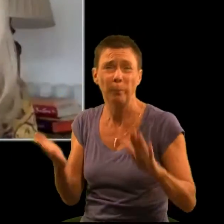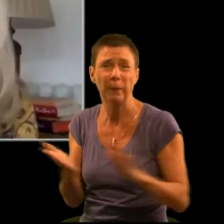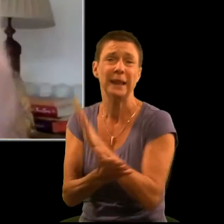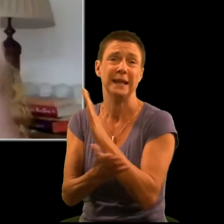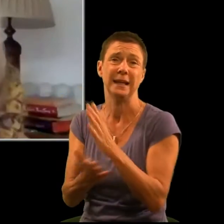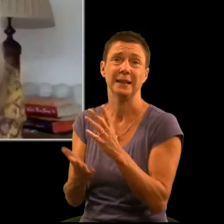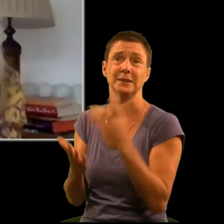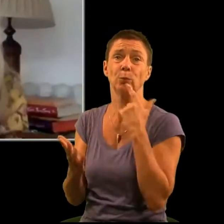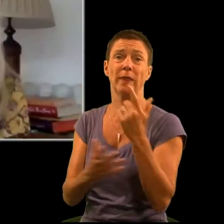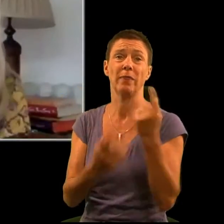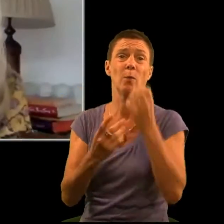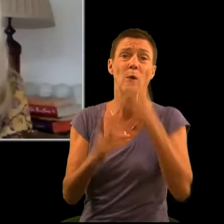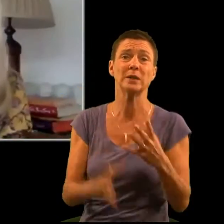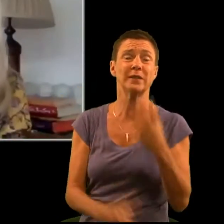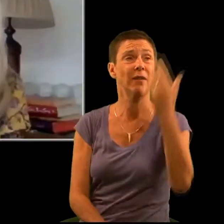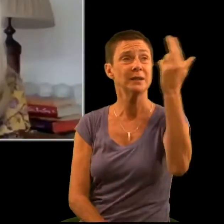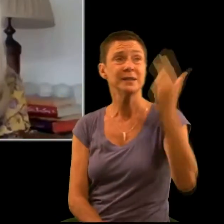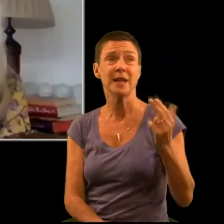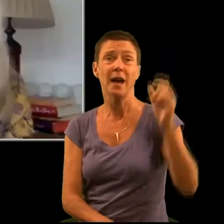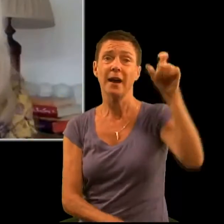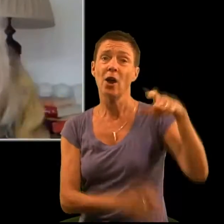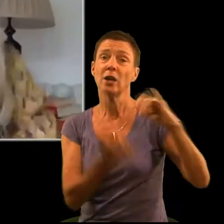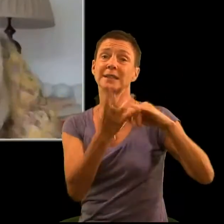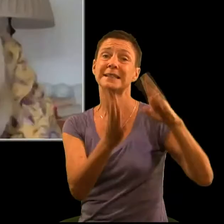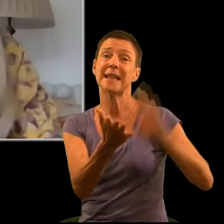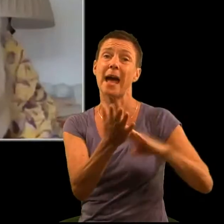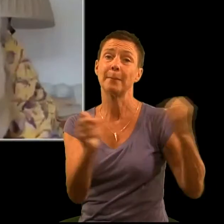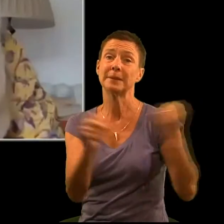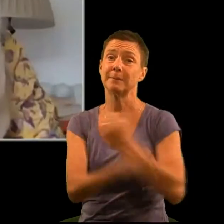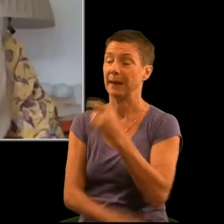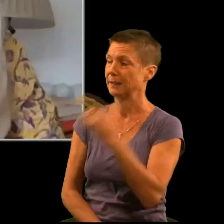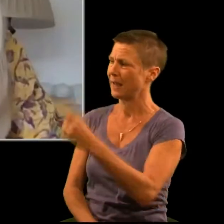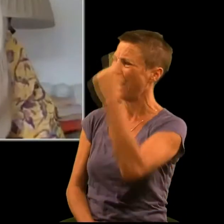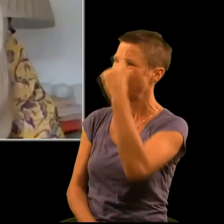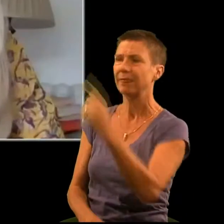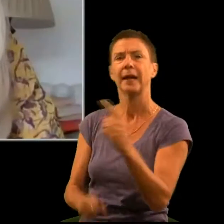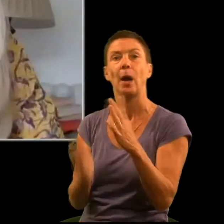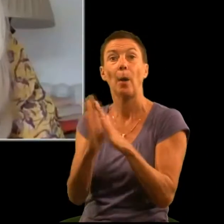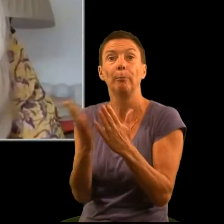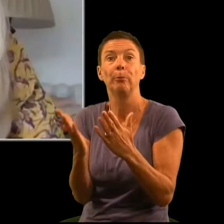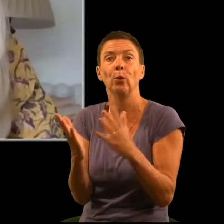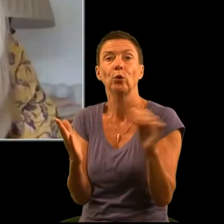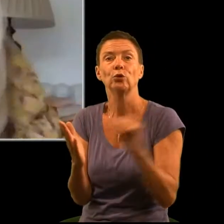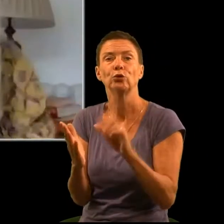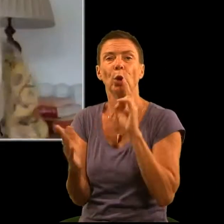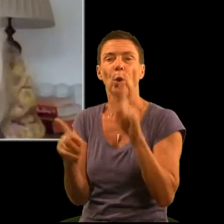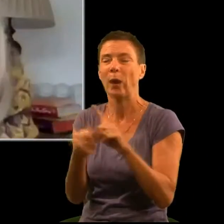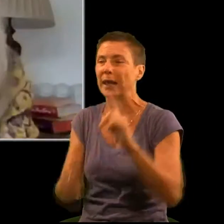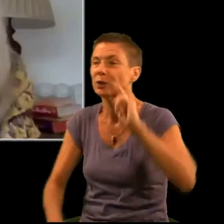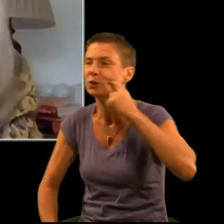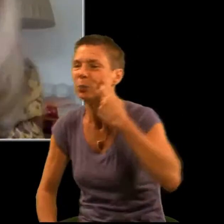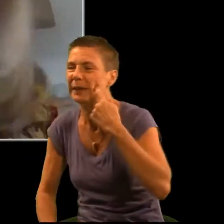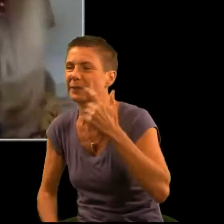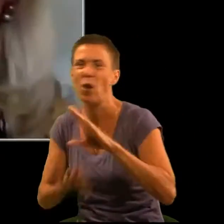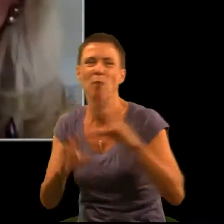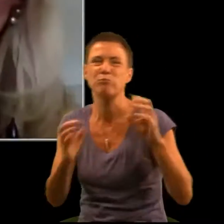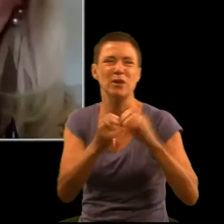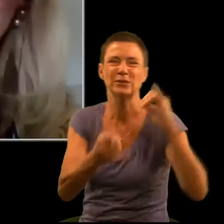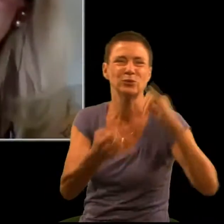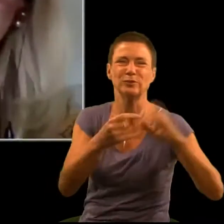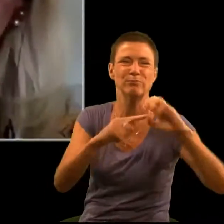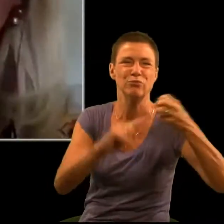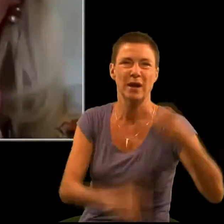how my wonderful designer Sam has made this book. I always think that books should look like sweets, not Brussels sprouts. So look